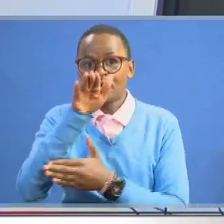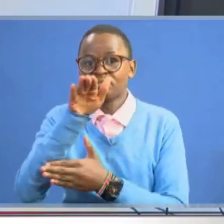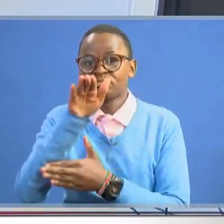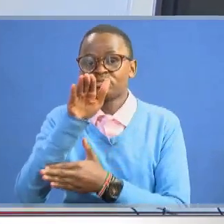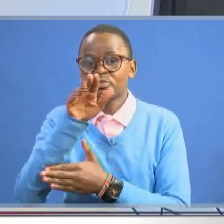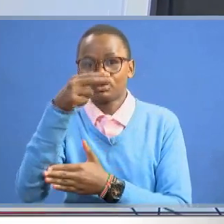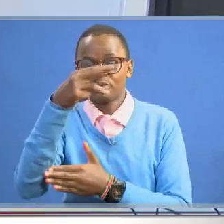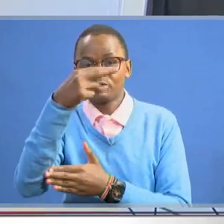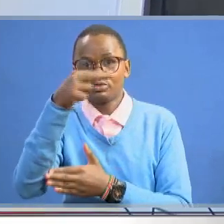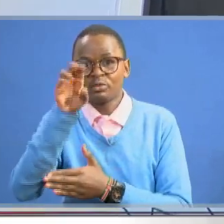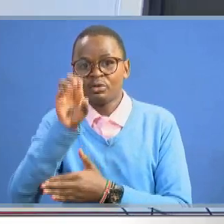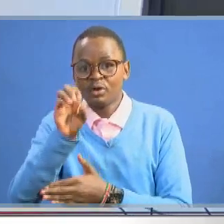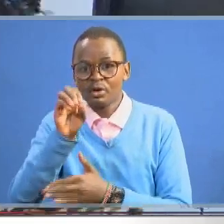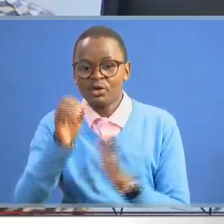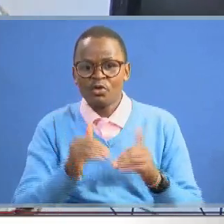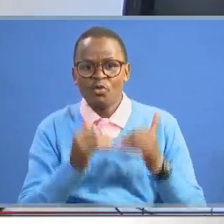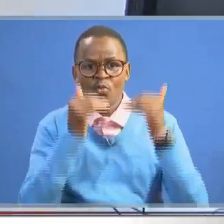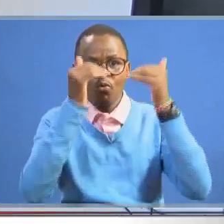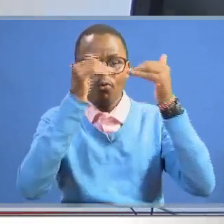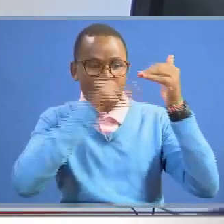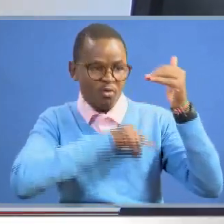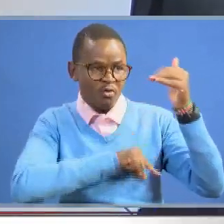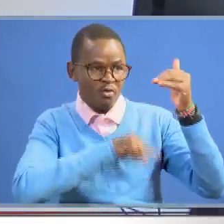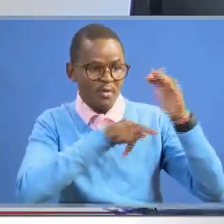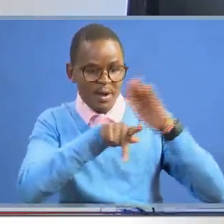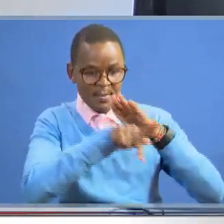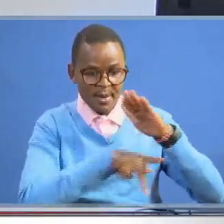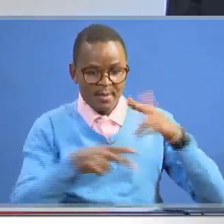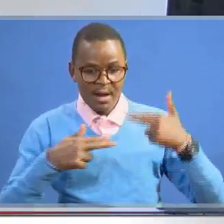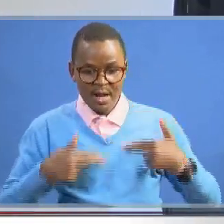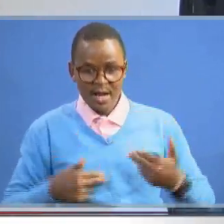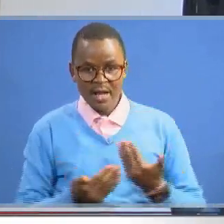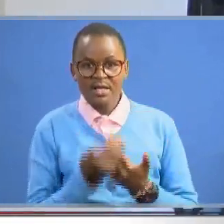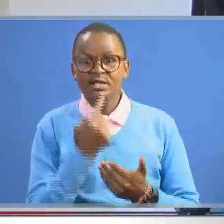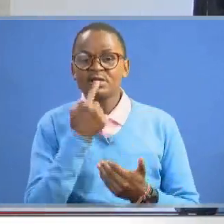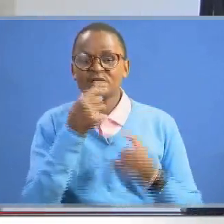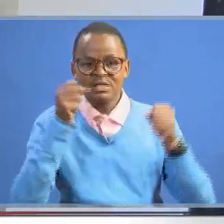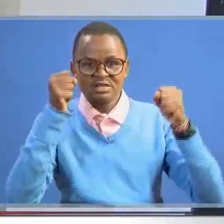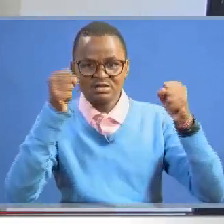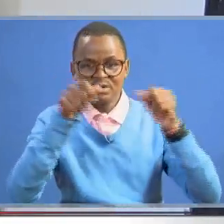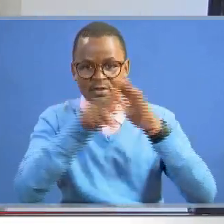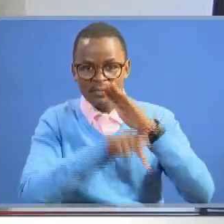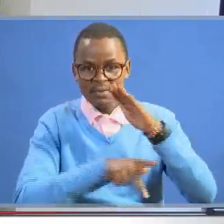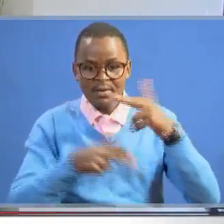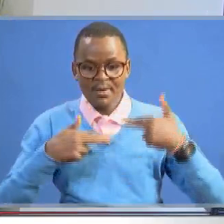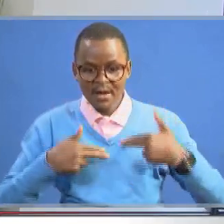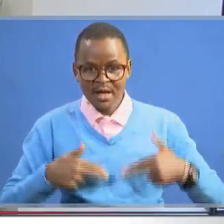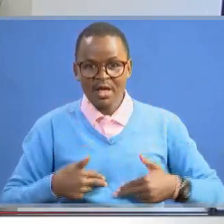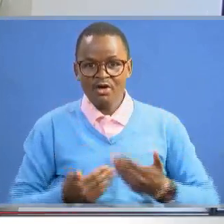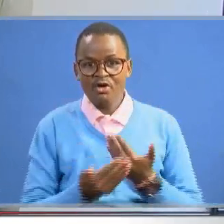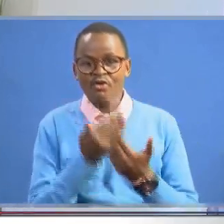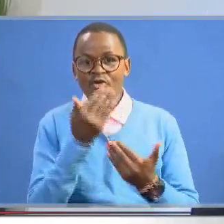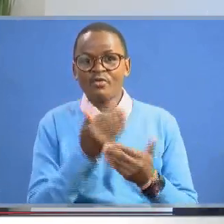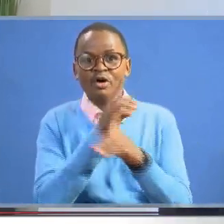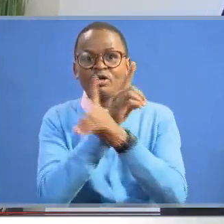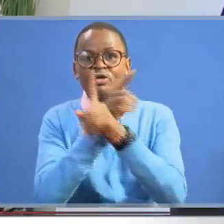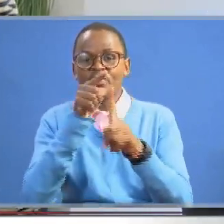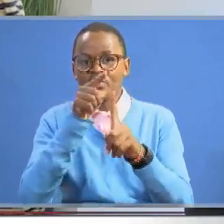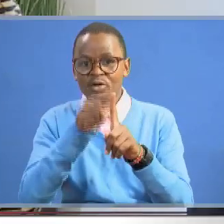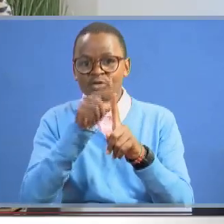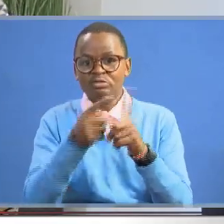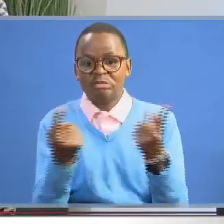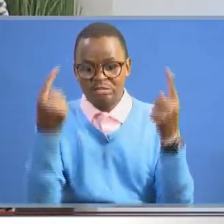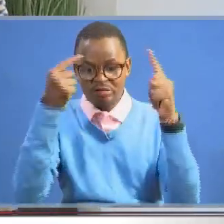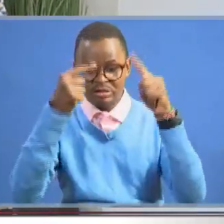member states to promote access to quality primary healthcare, saying strong primary healthcare is the frontline defense to